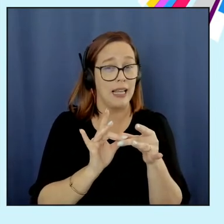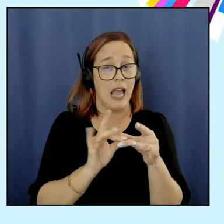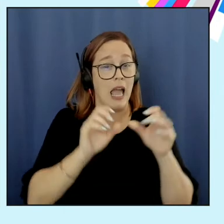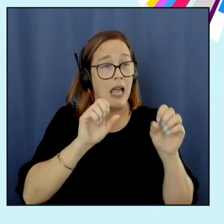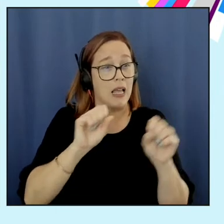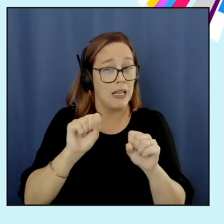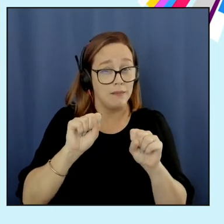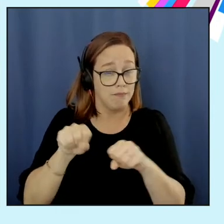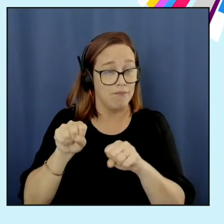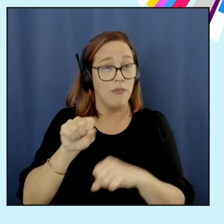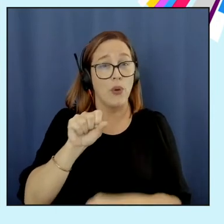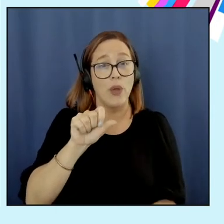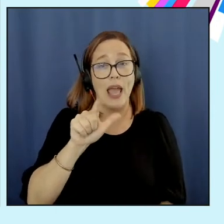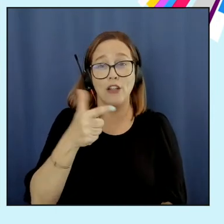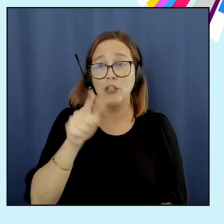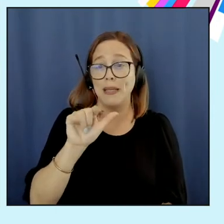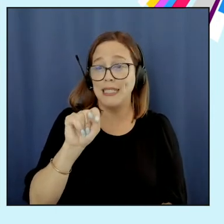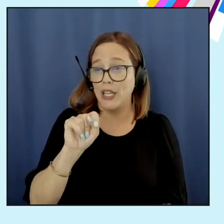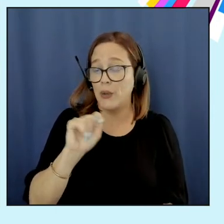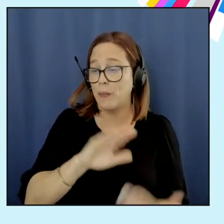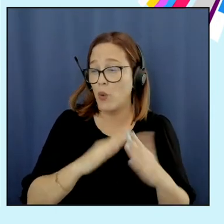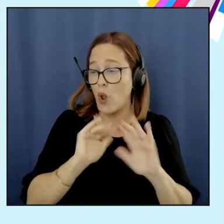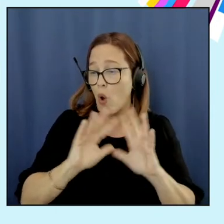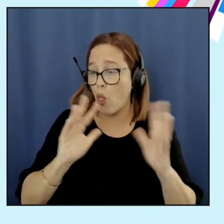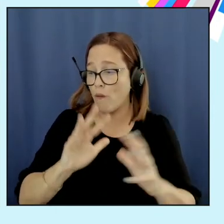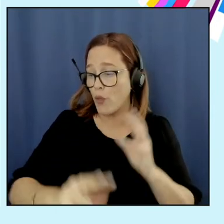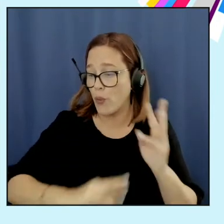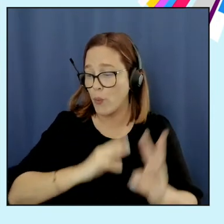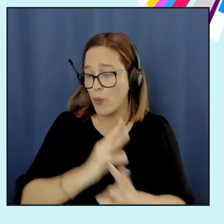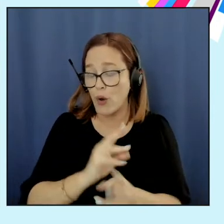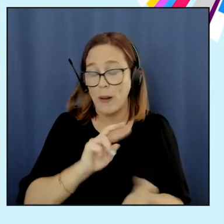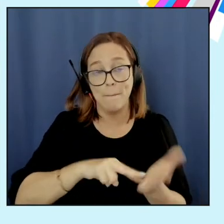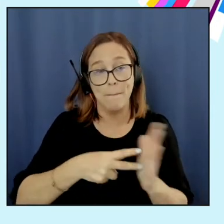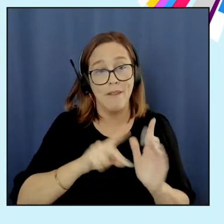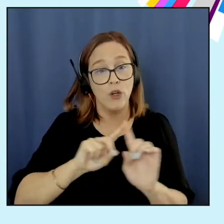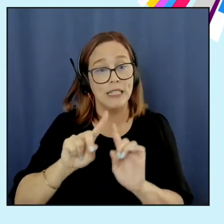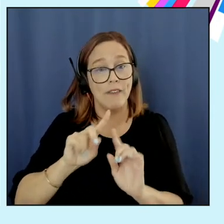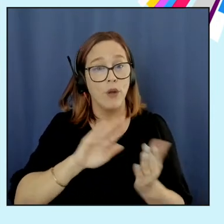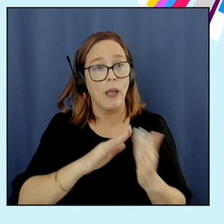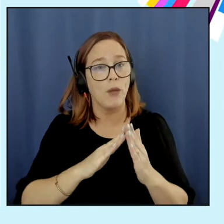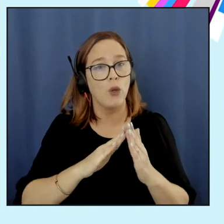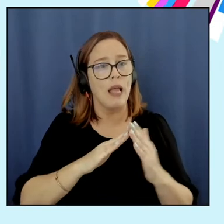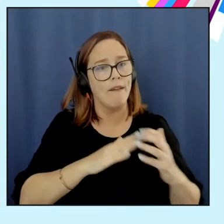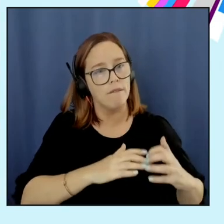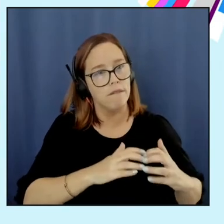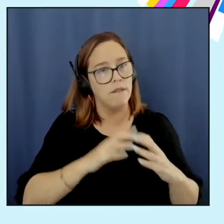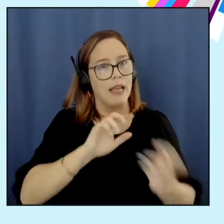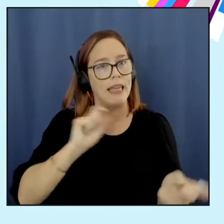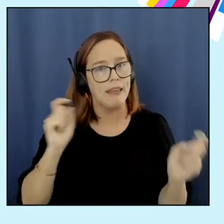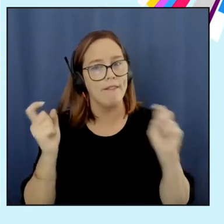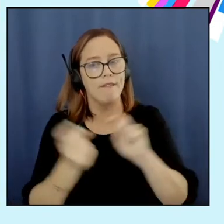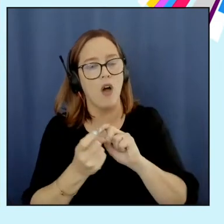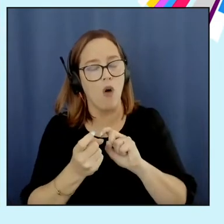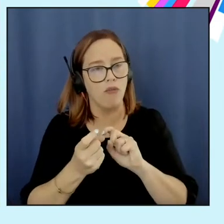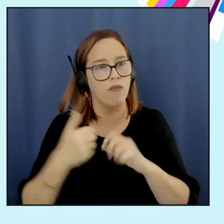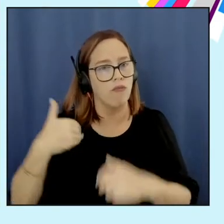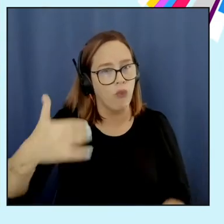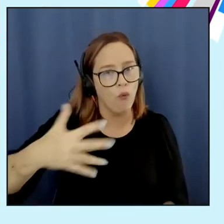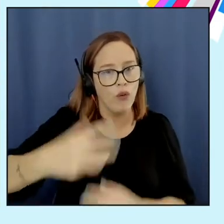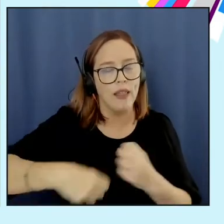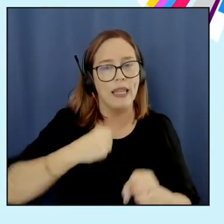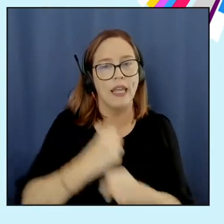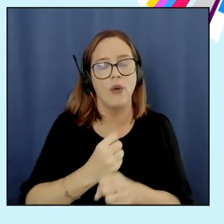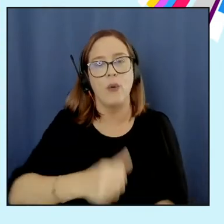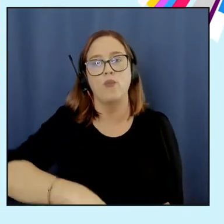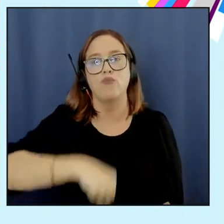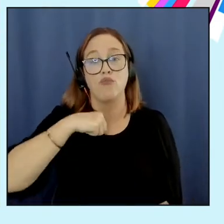But what it actually means for different communities has evolved over the years. Pride can be, in